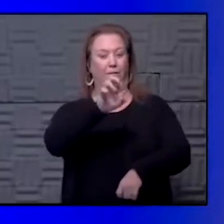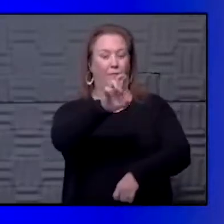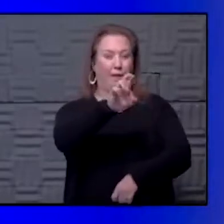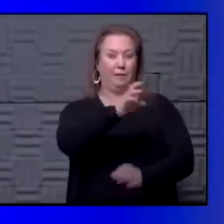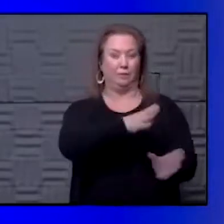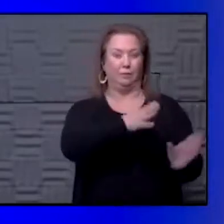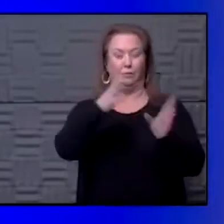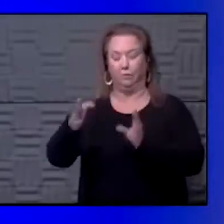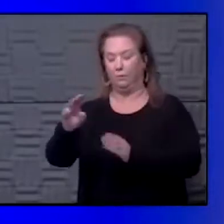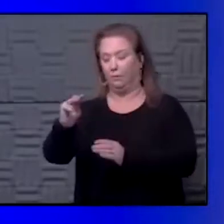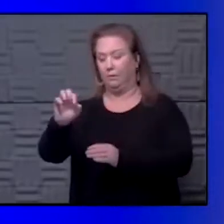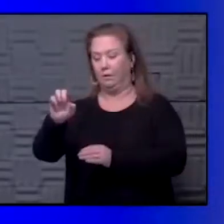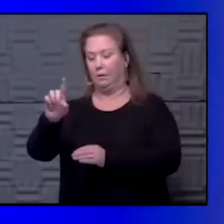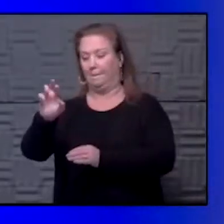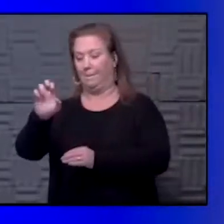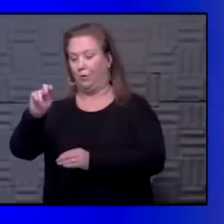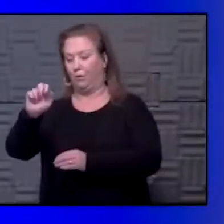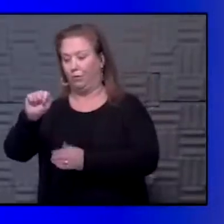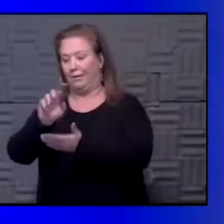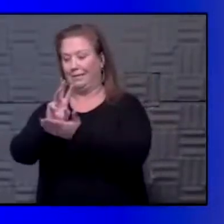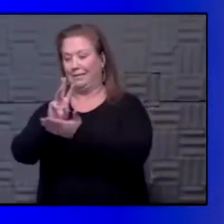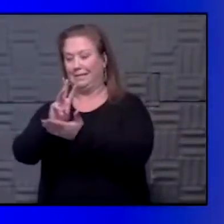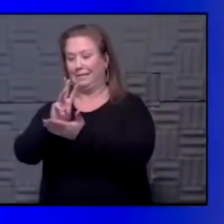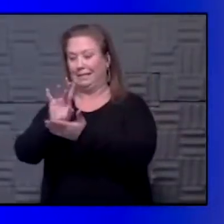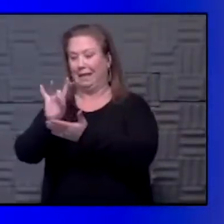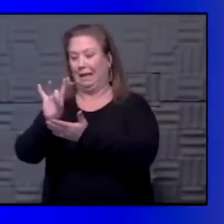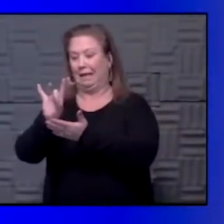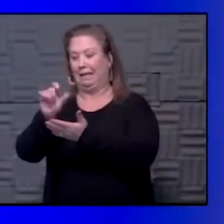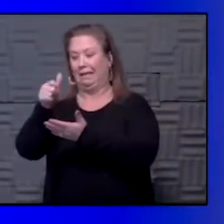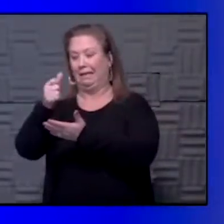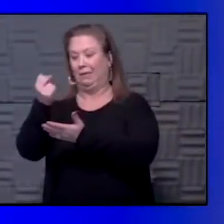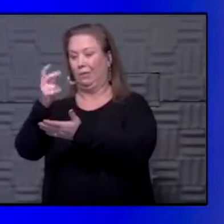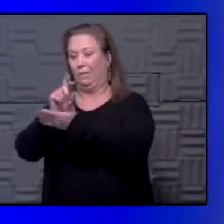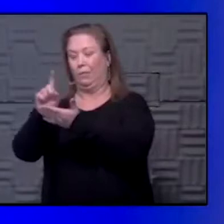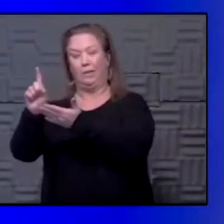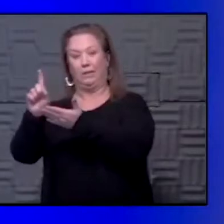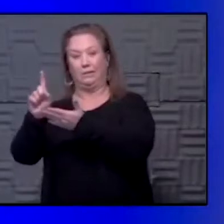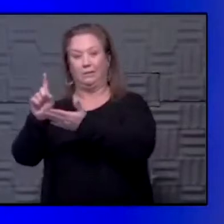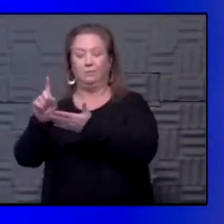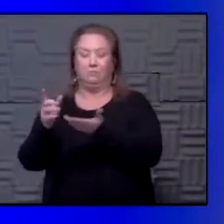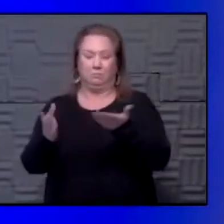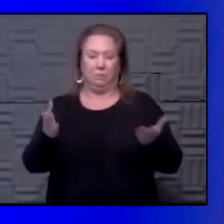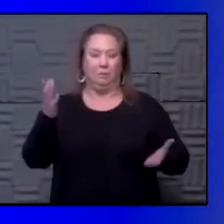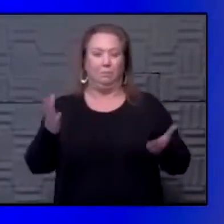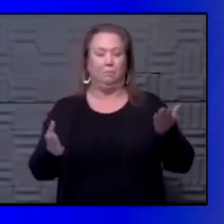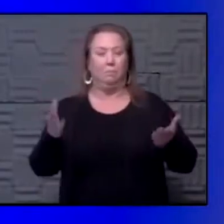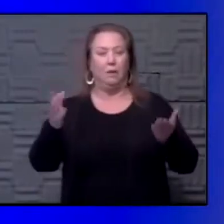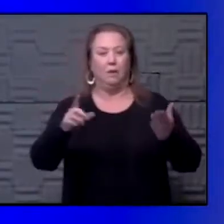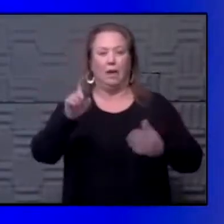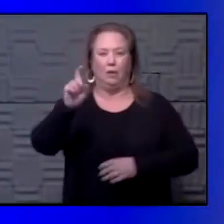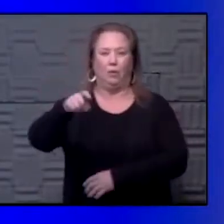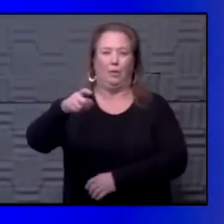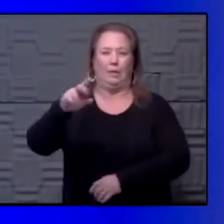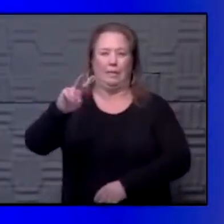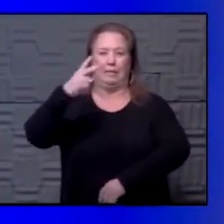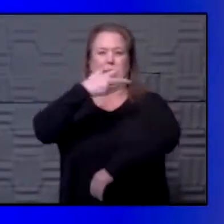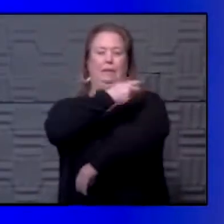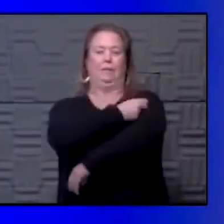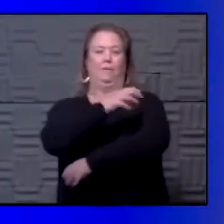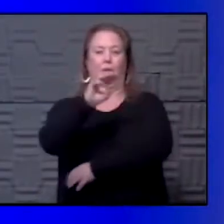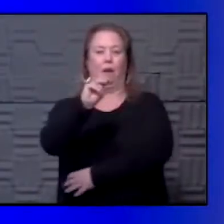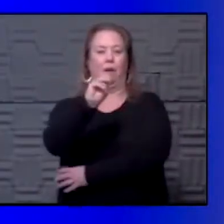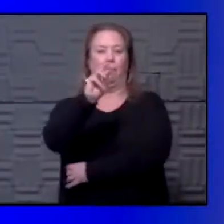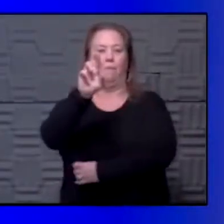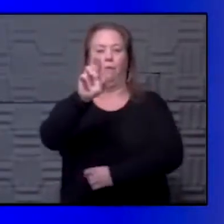and 6, 8, 10, 12 weeks with Pfizer and Moderna, probably. I think you really need that second dose for those mRNA